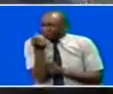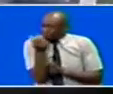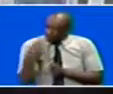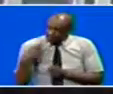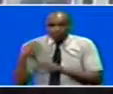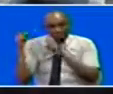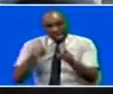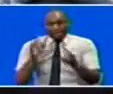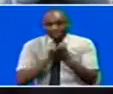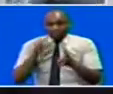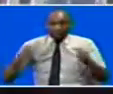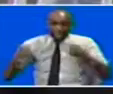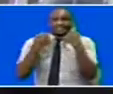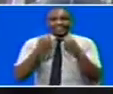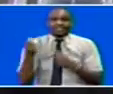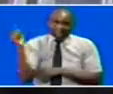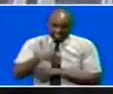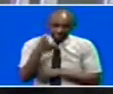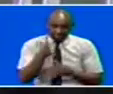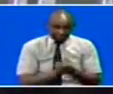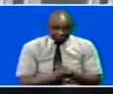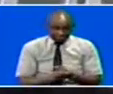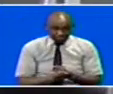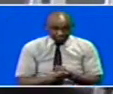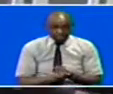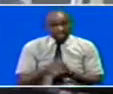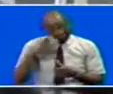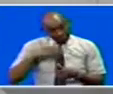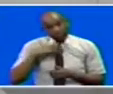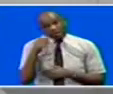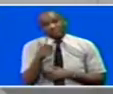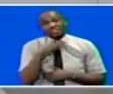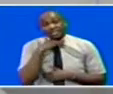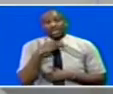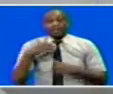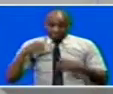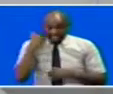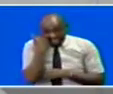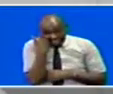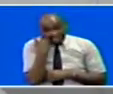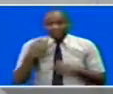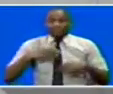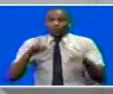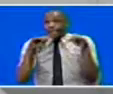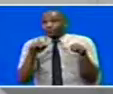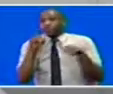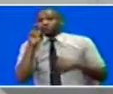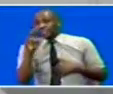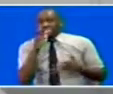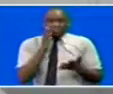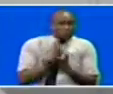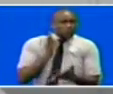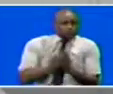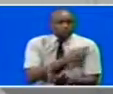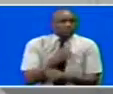mainly accident victims, were at the hospital. Patient numbers are still down because I think the patients are still waiting to see if actually